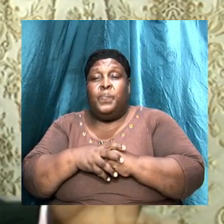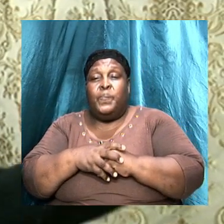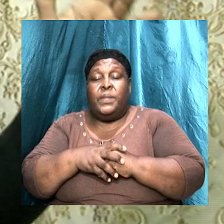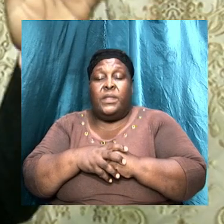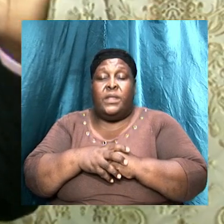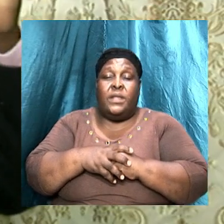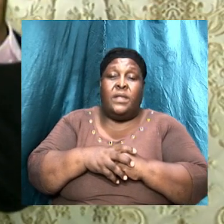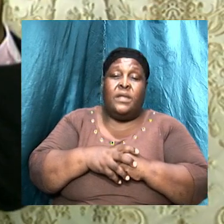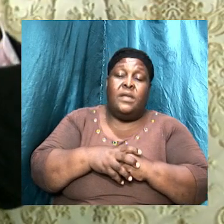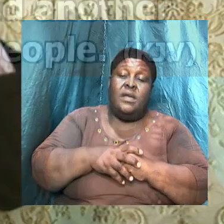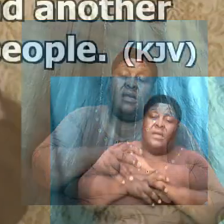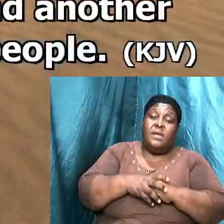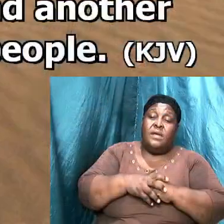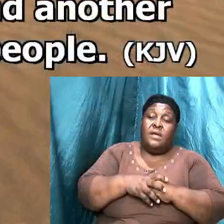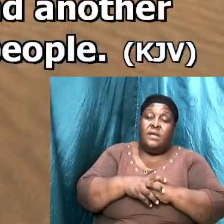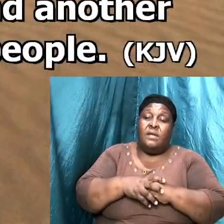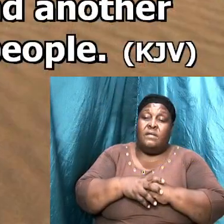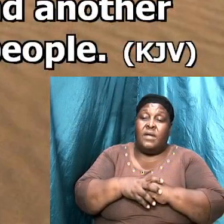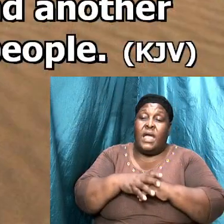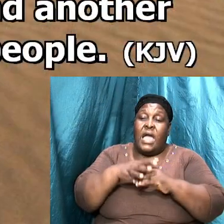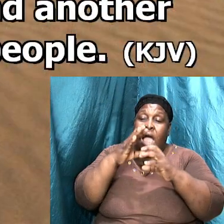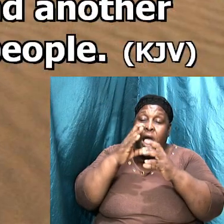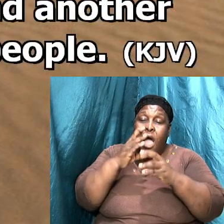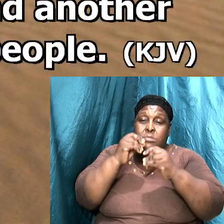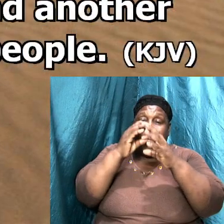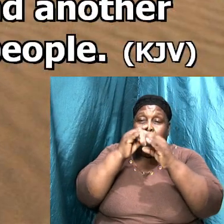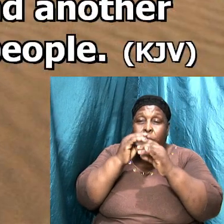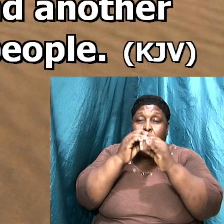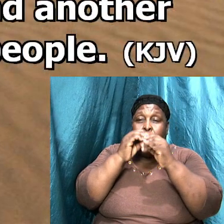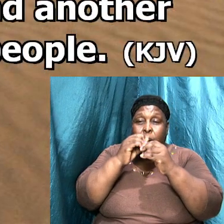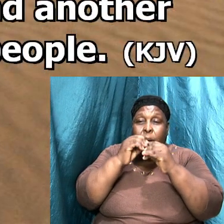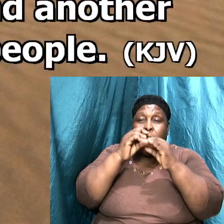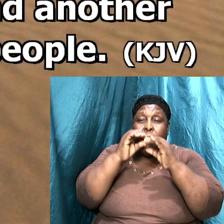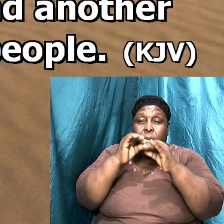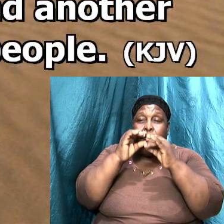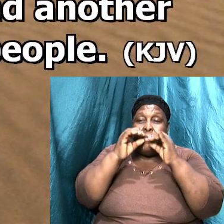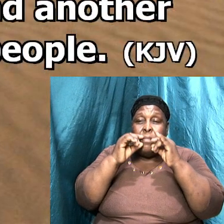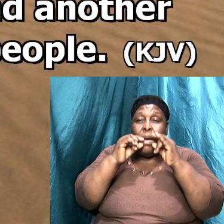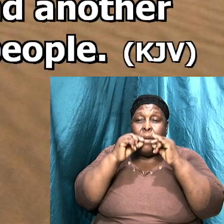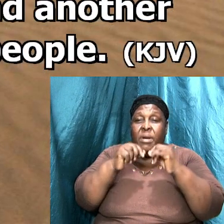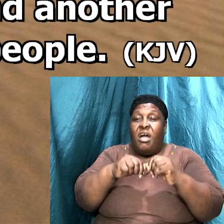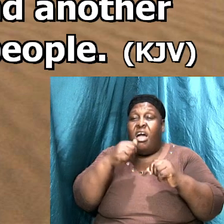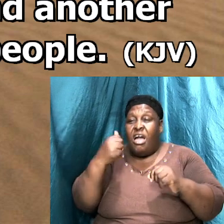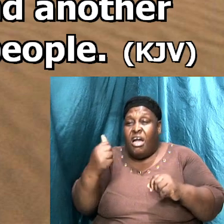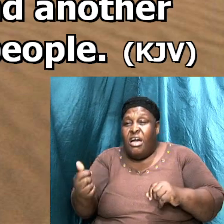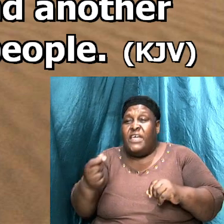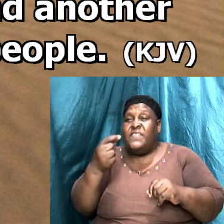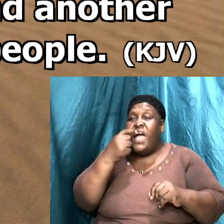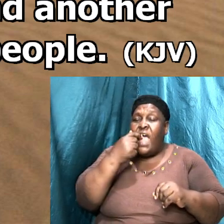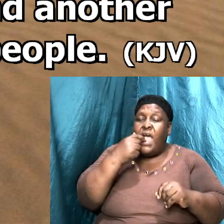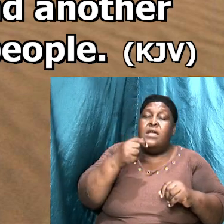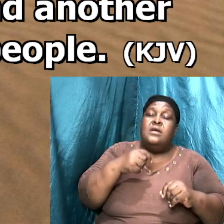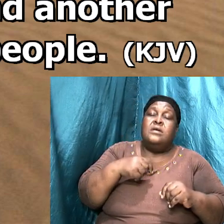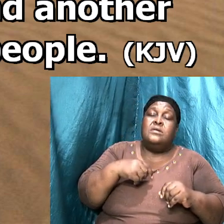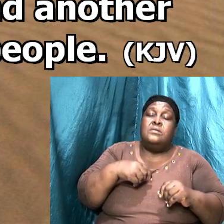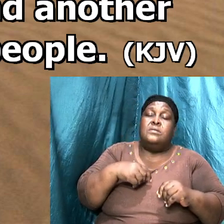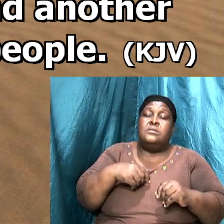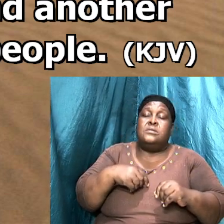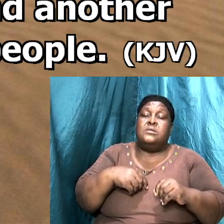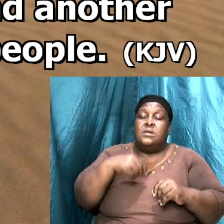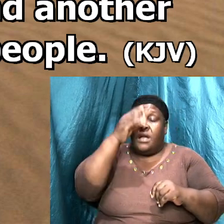himself far with stammering lips and another tongue will he speak to these people